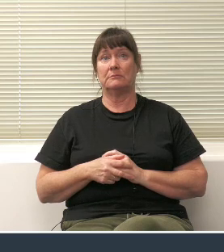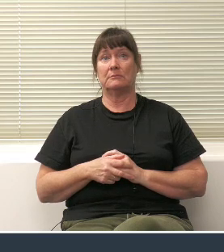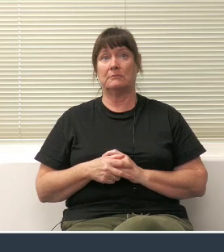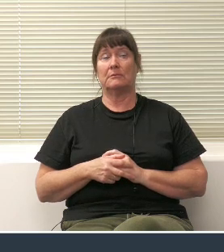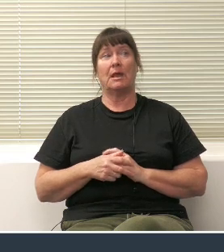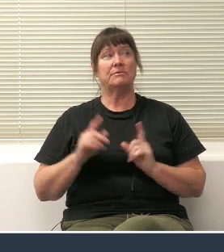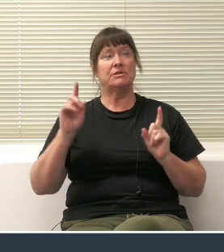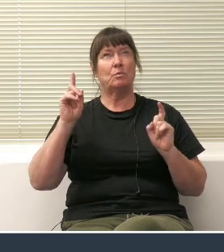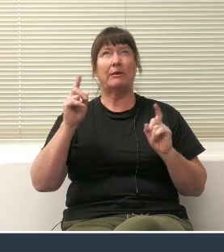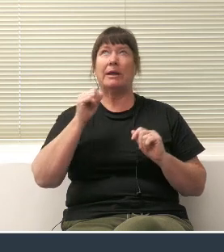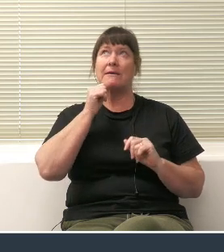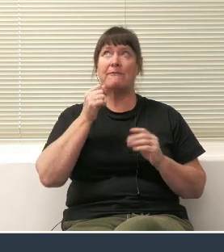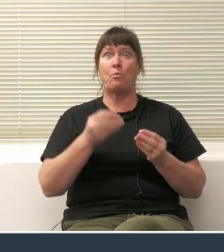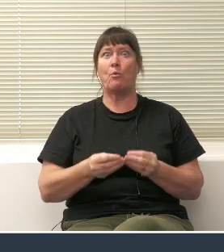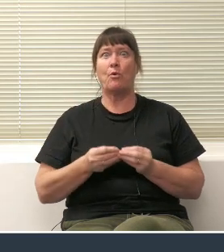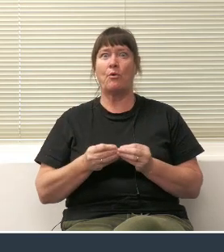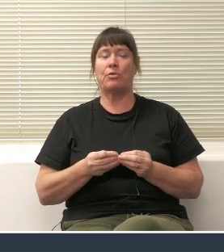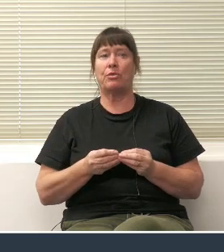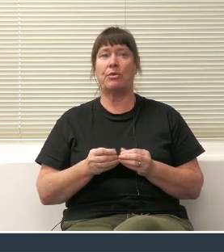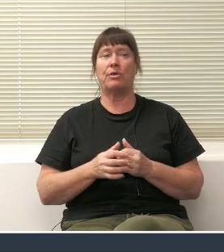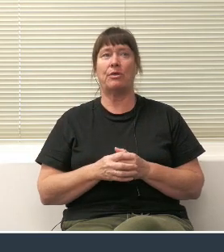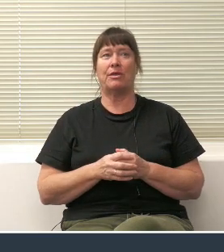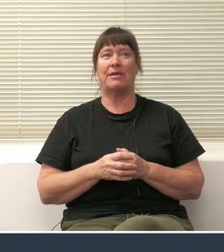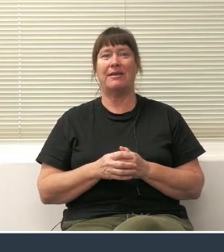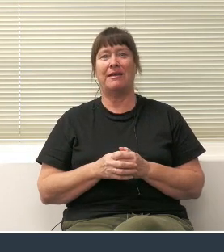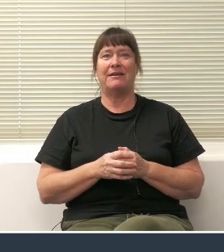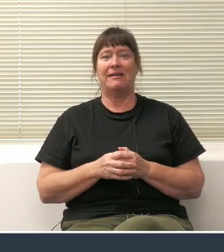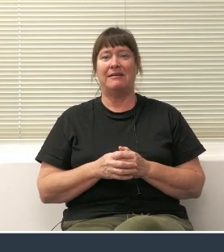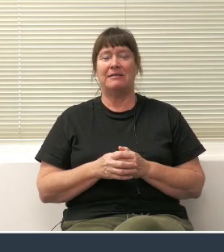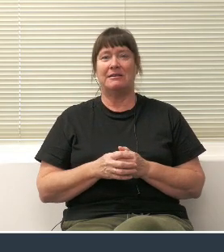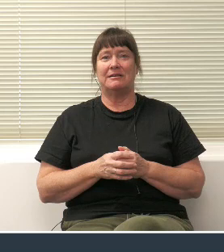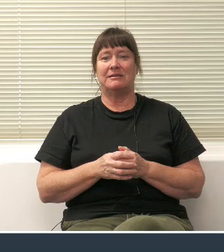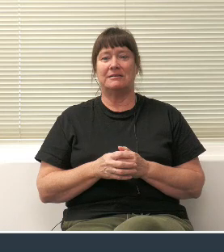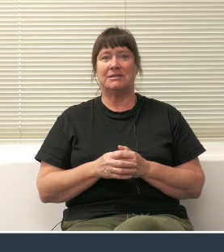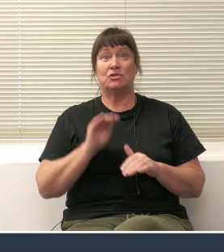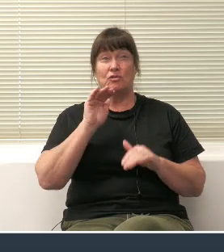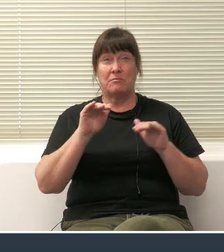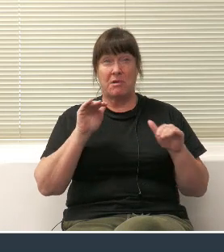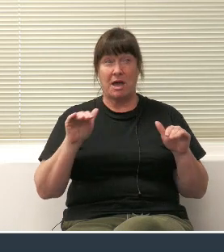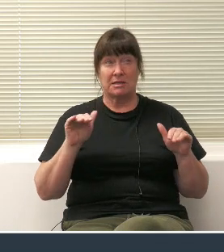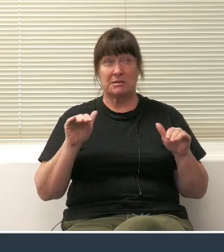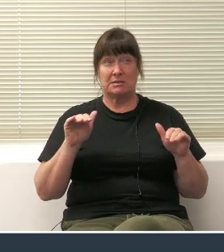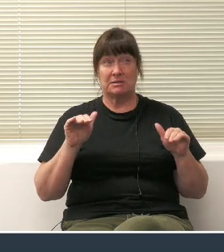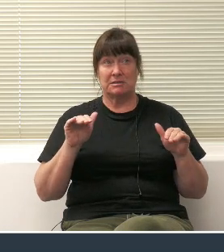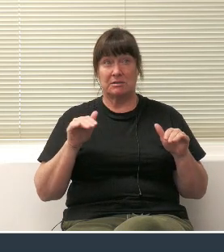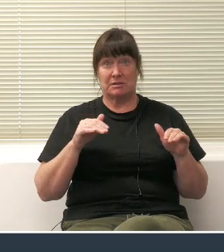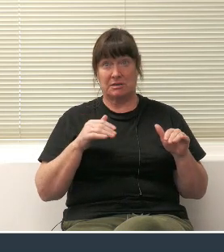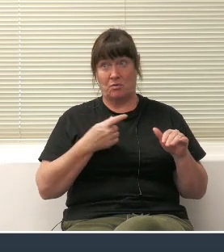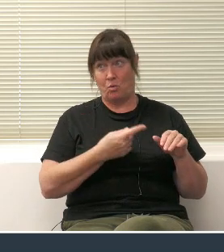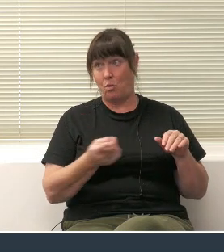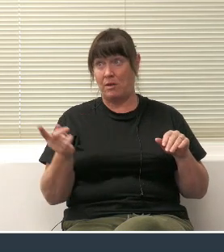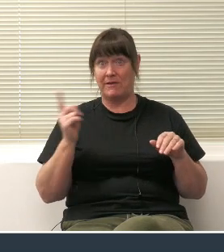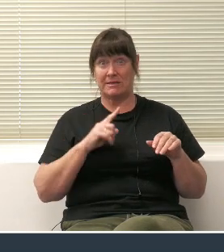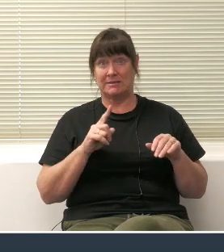So I'm just wondering if it's useful now, so and just to sort of actually remind all of us of what